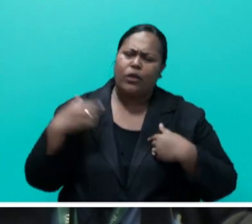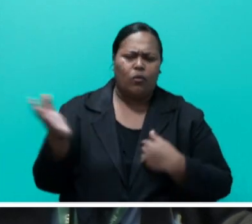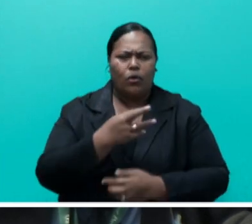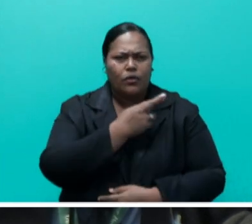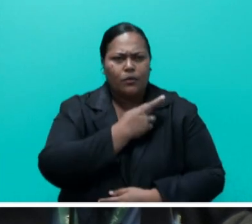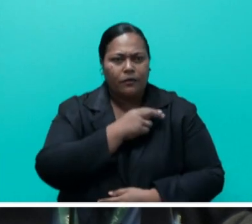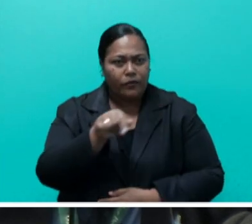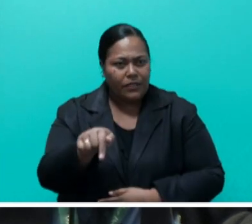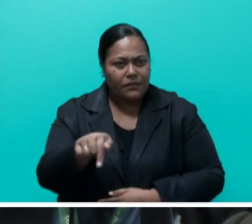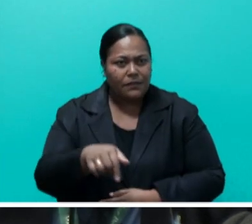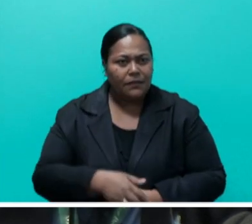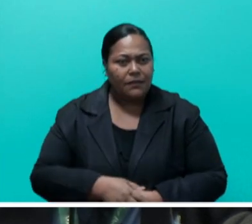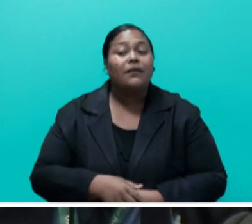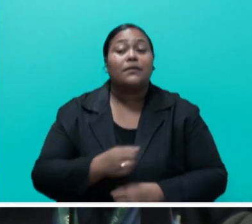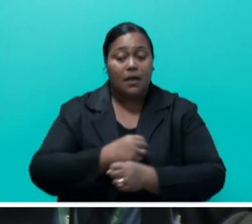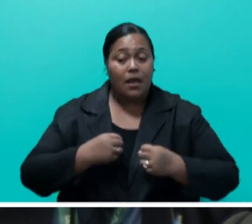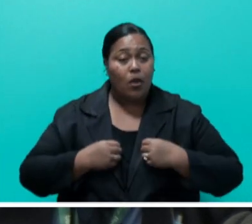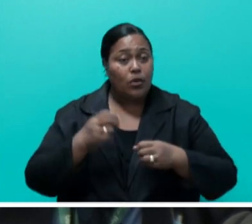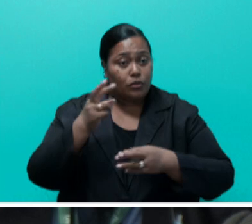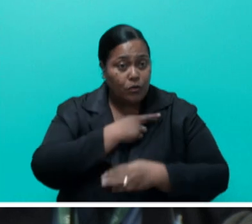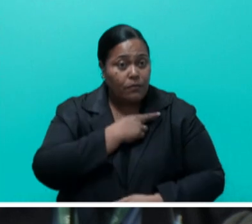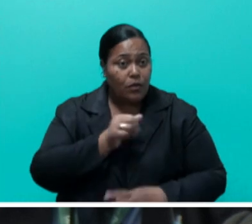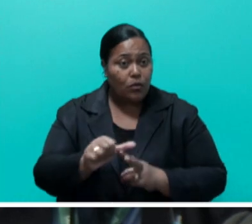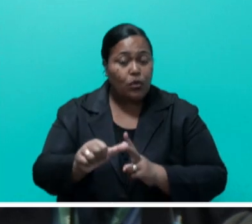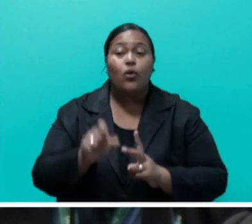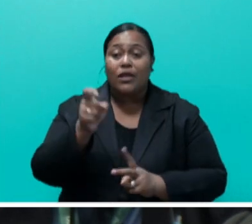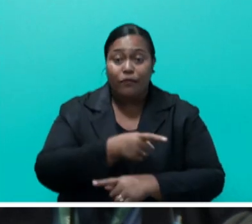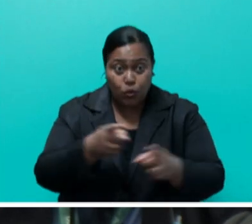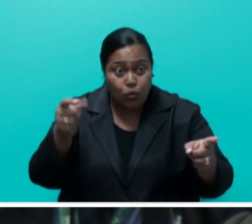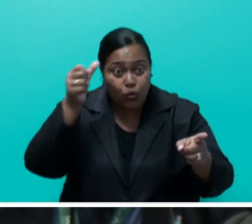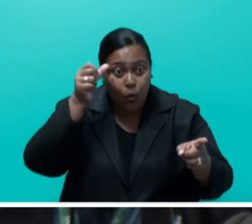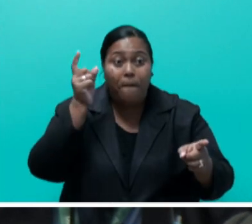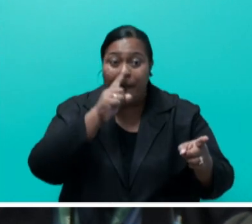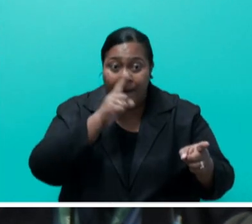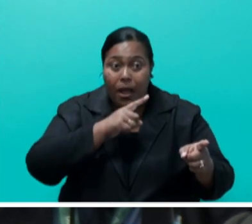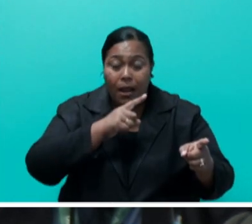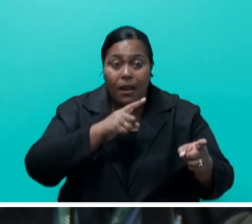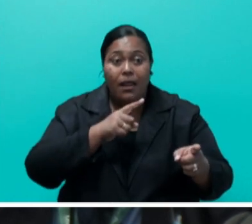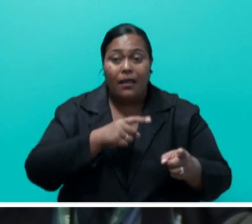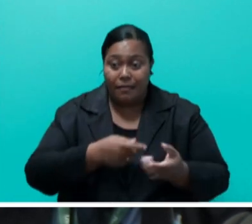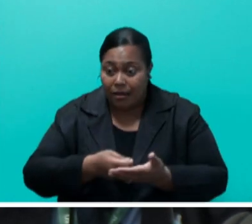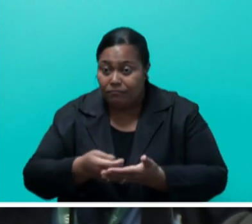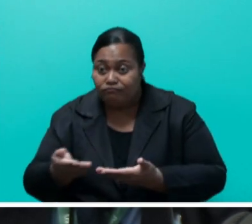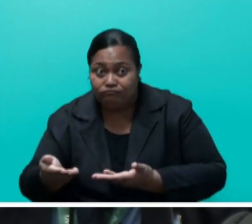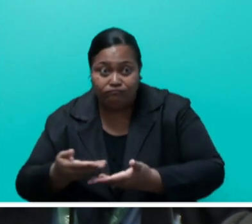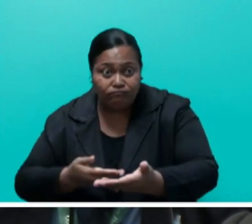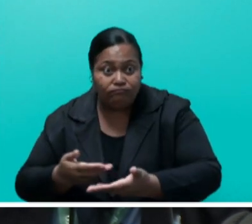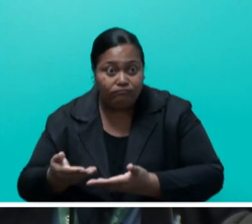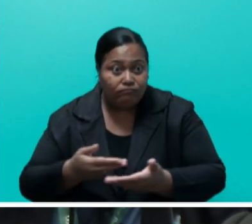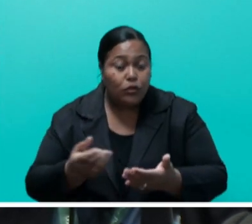this. And it is part of our responsibility. If you know of people that deal in drug in Fiji, then you must report